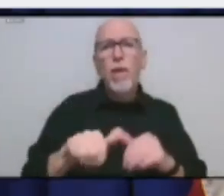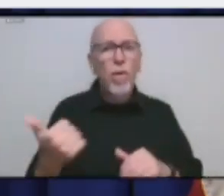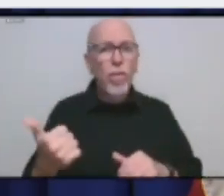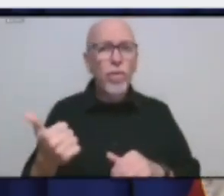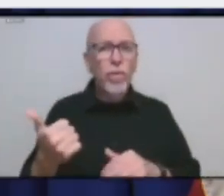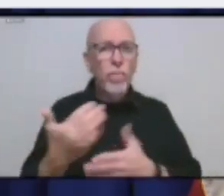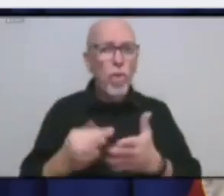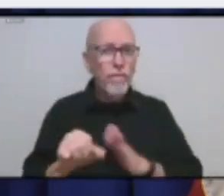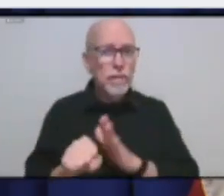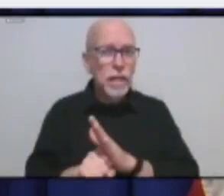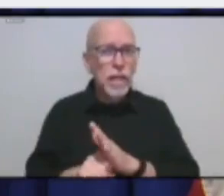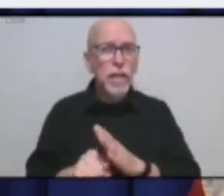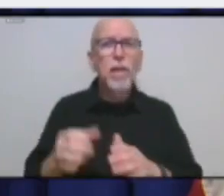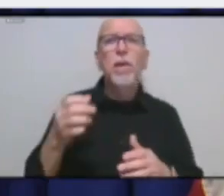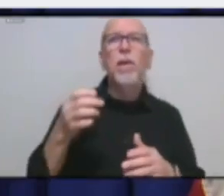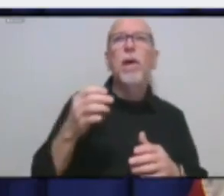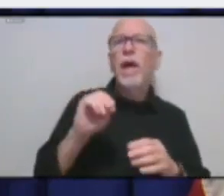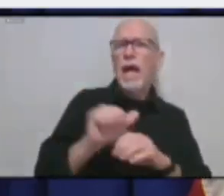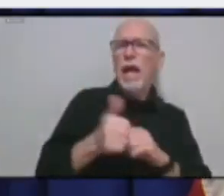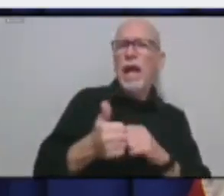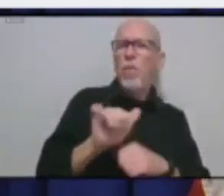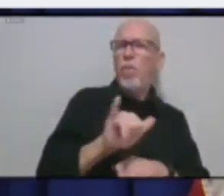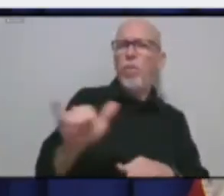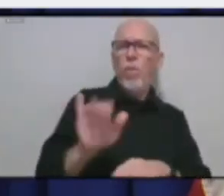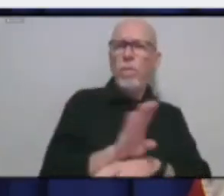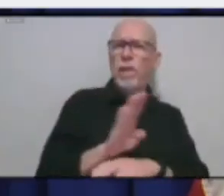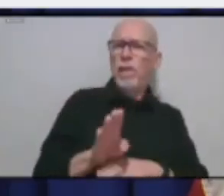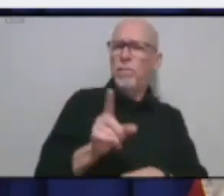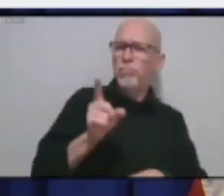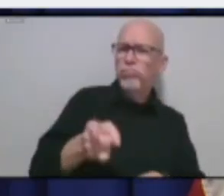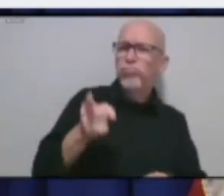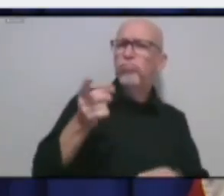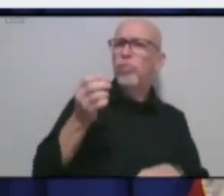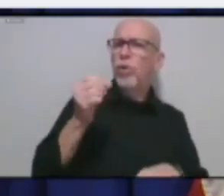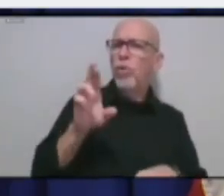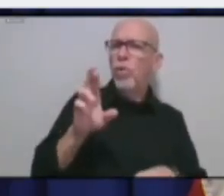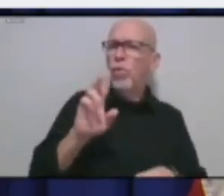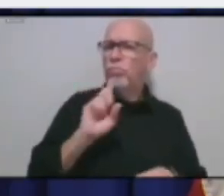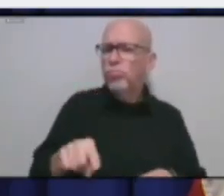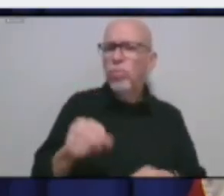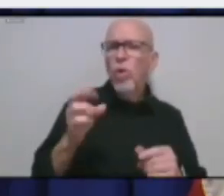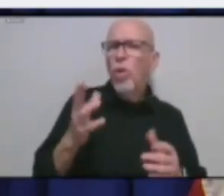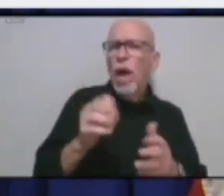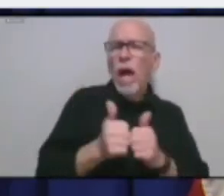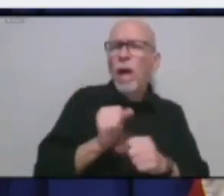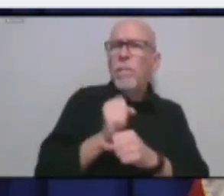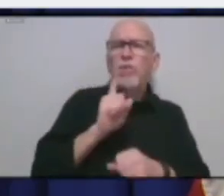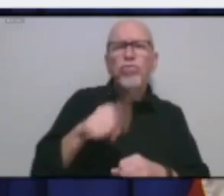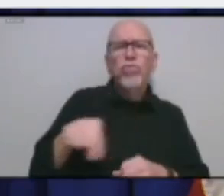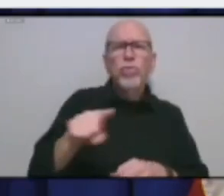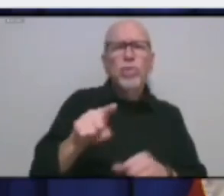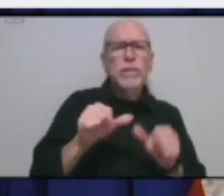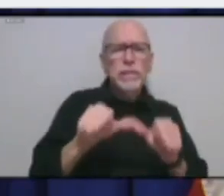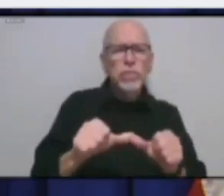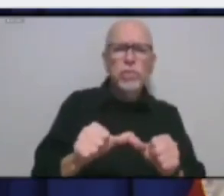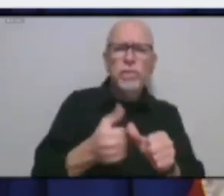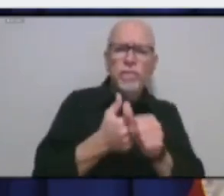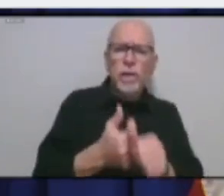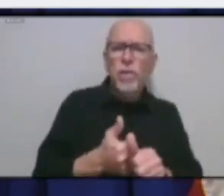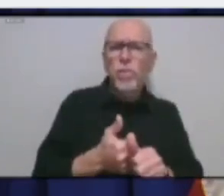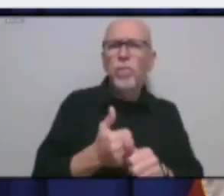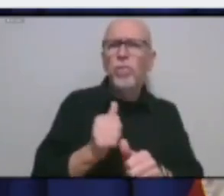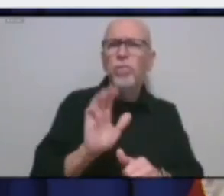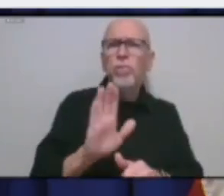state? And how were those businesses reprimanded, or were they reprimanded? And how are you making sure that they're continuing to now